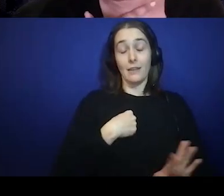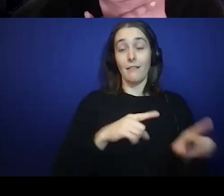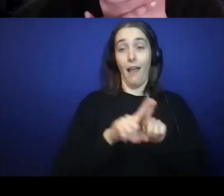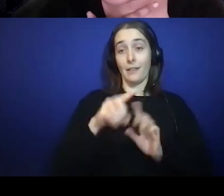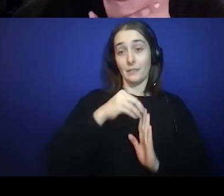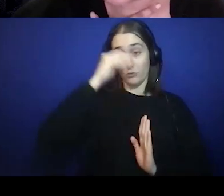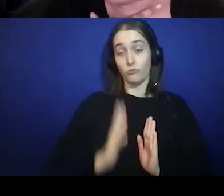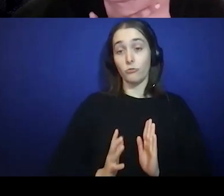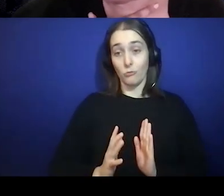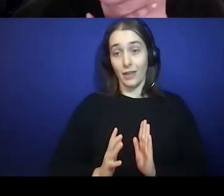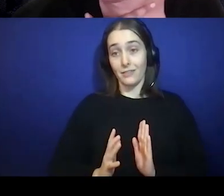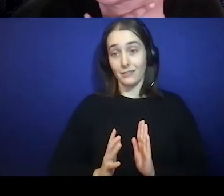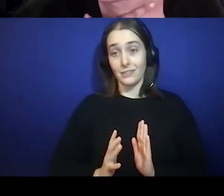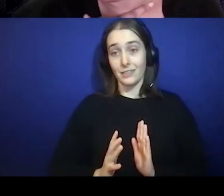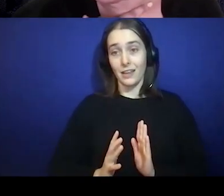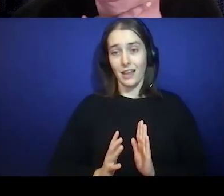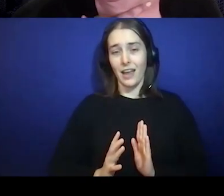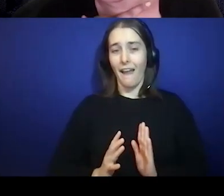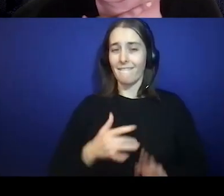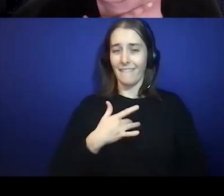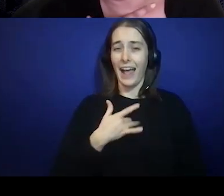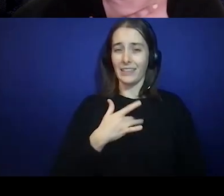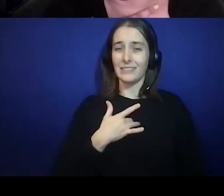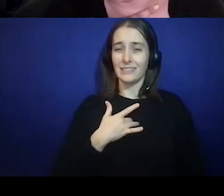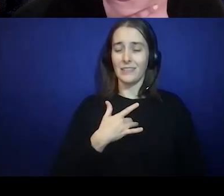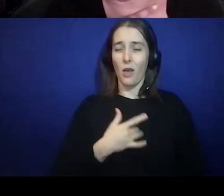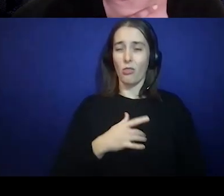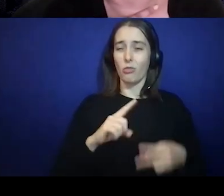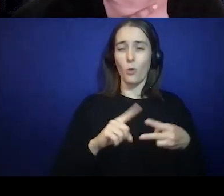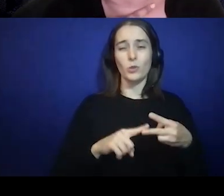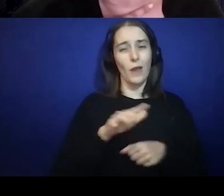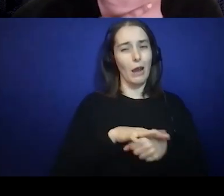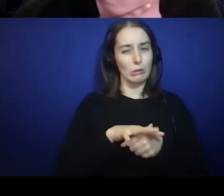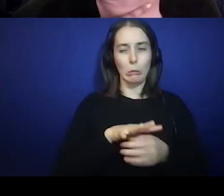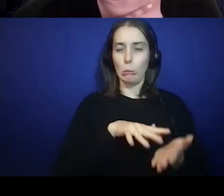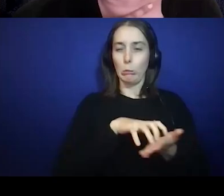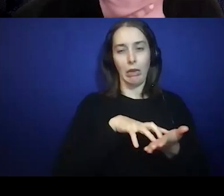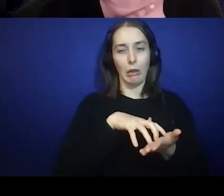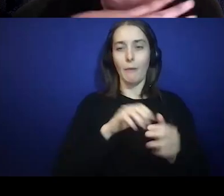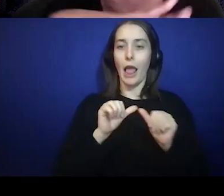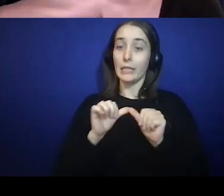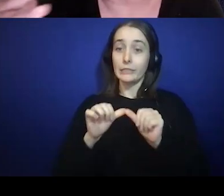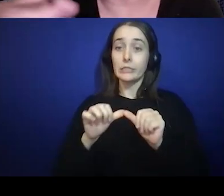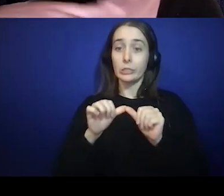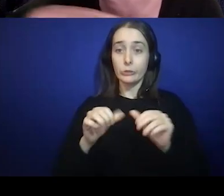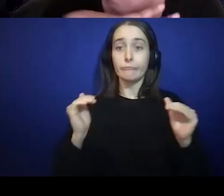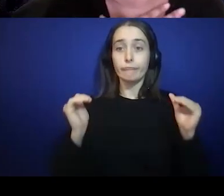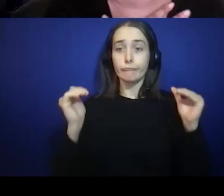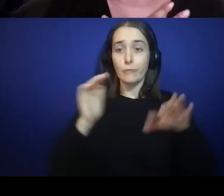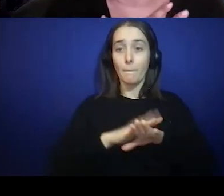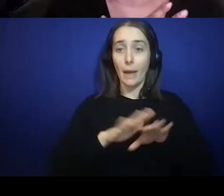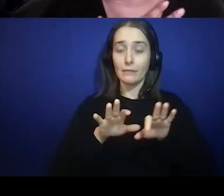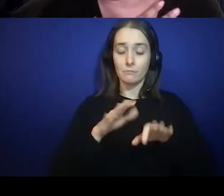student, I definitely felt weakest in those two areas. But then as I continued in my degree